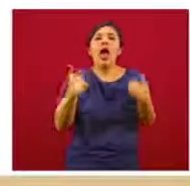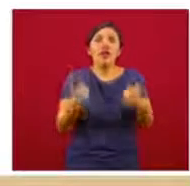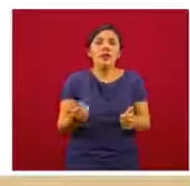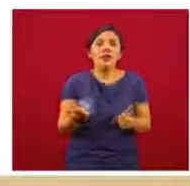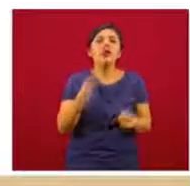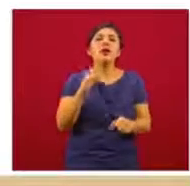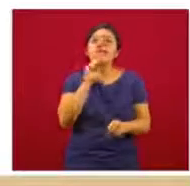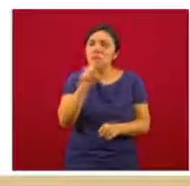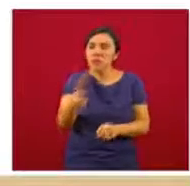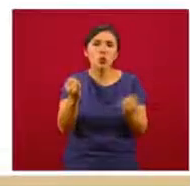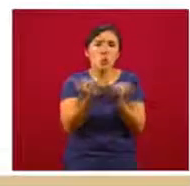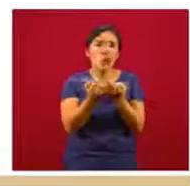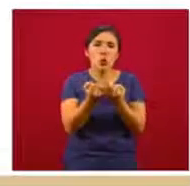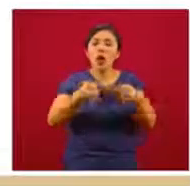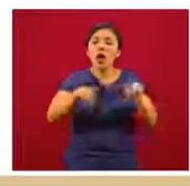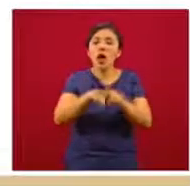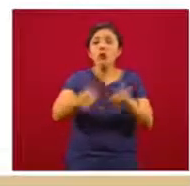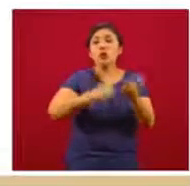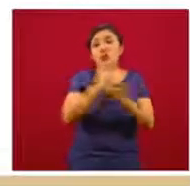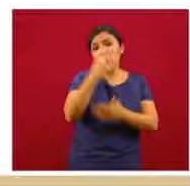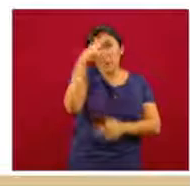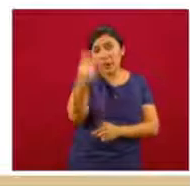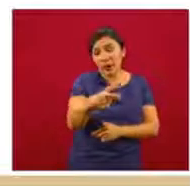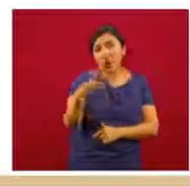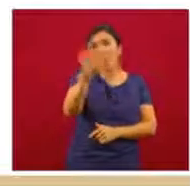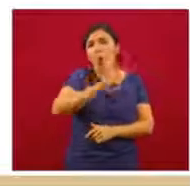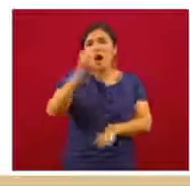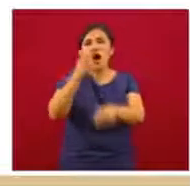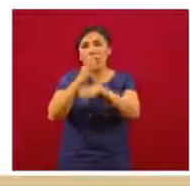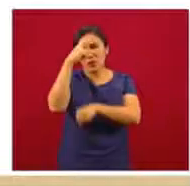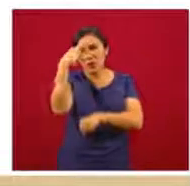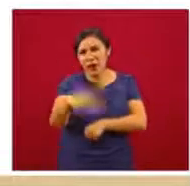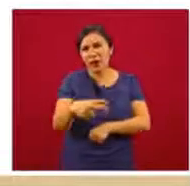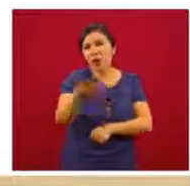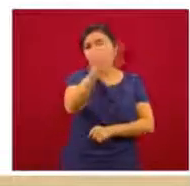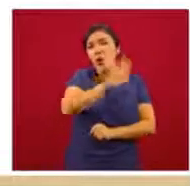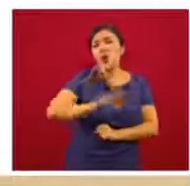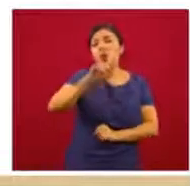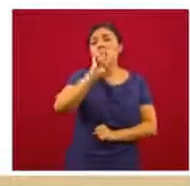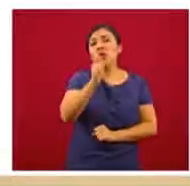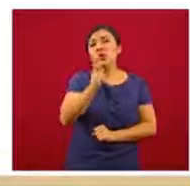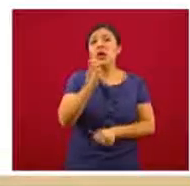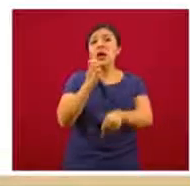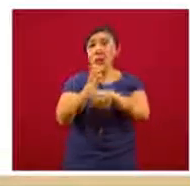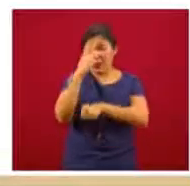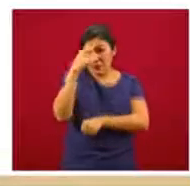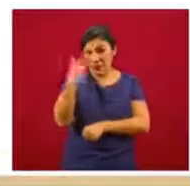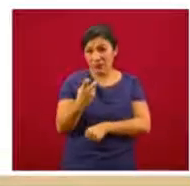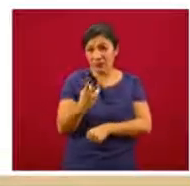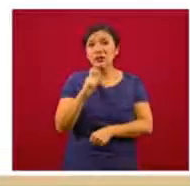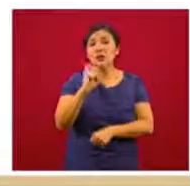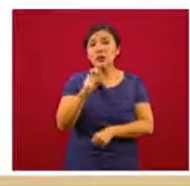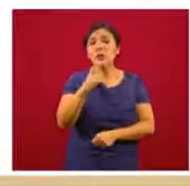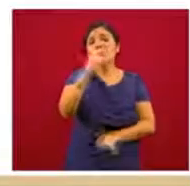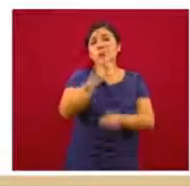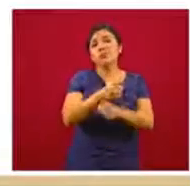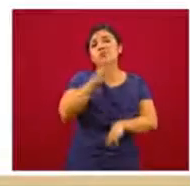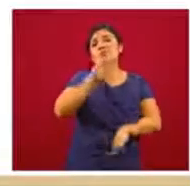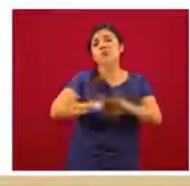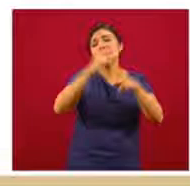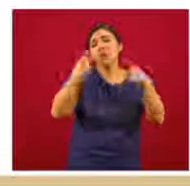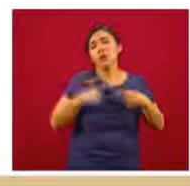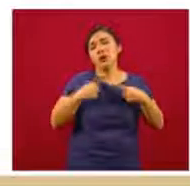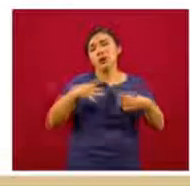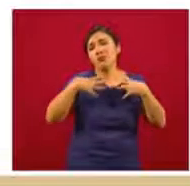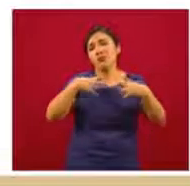chart, we can get to see with more clarity the same thing. Mexico City and the metropolitan area,